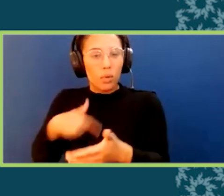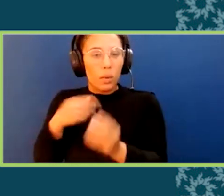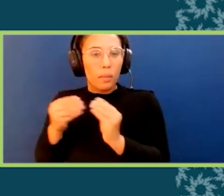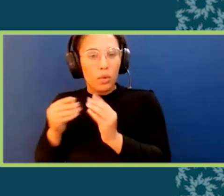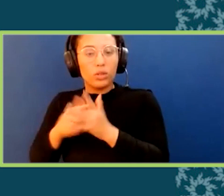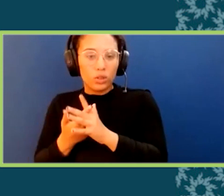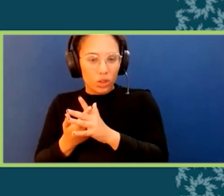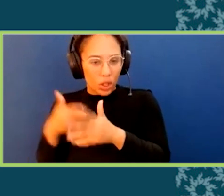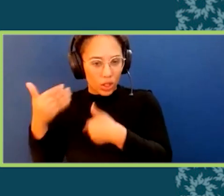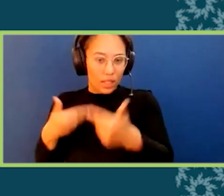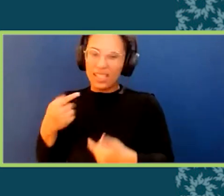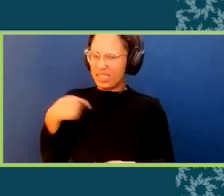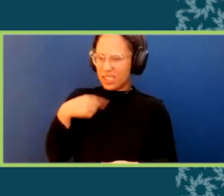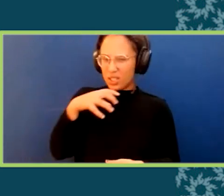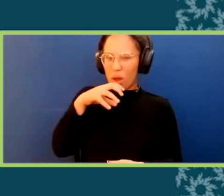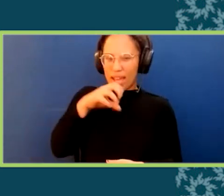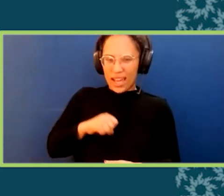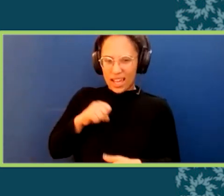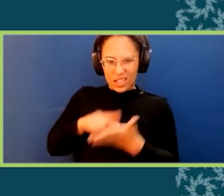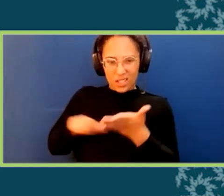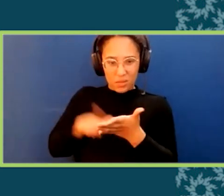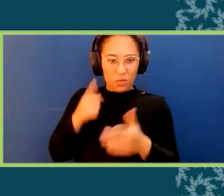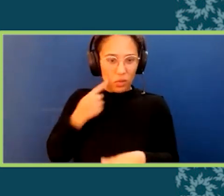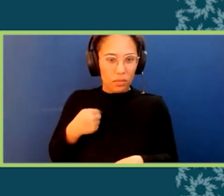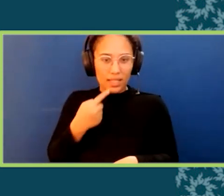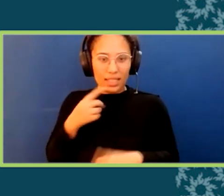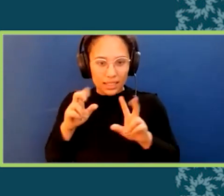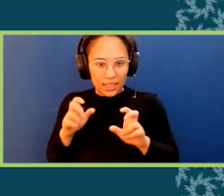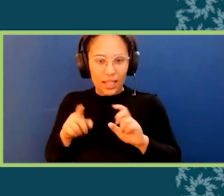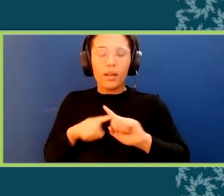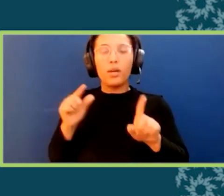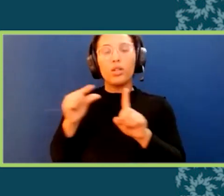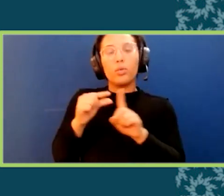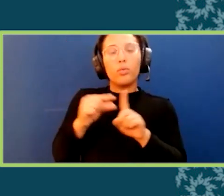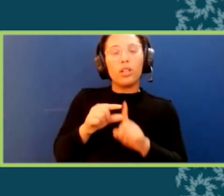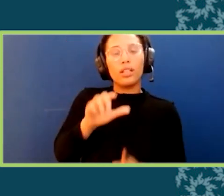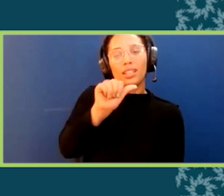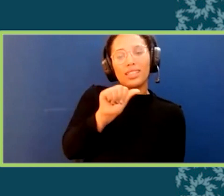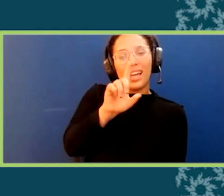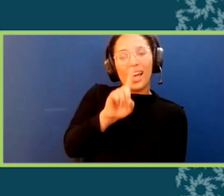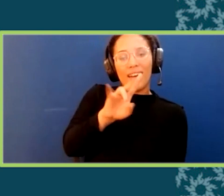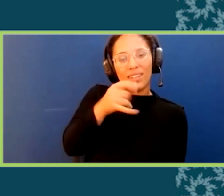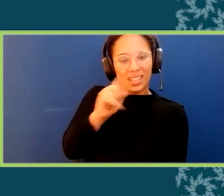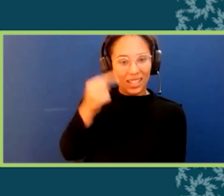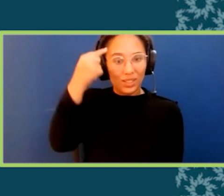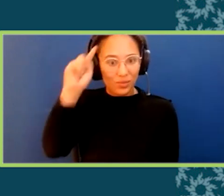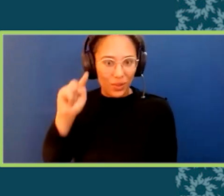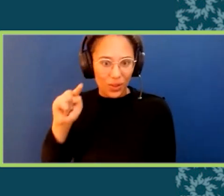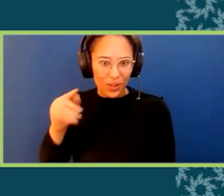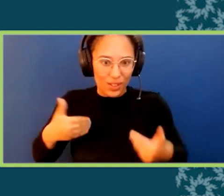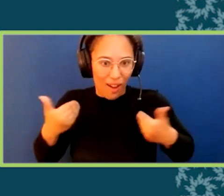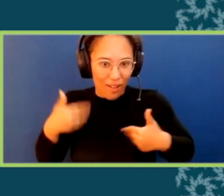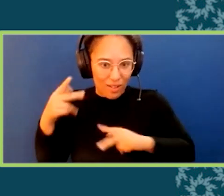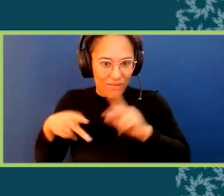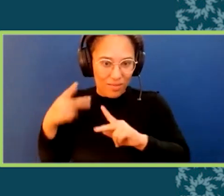say? So an abacus, millennials, is like before a calculator that was on your phone,